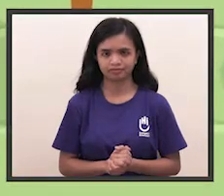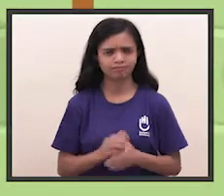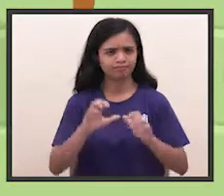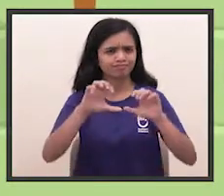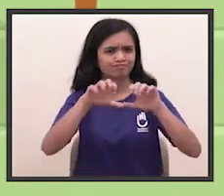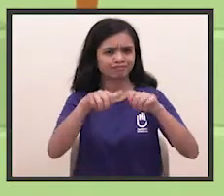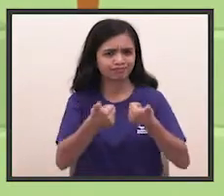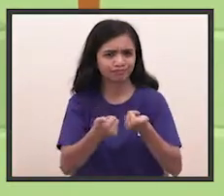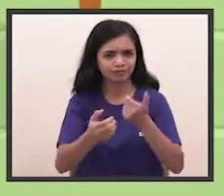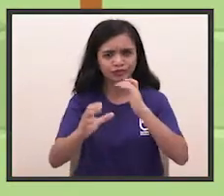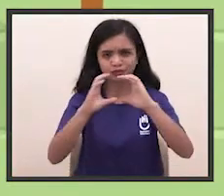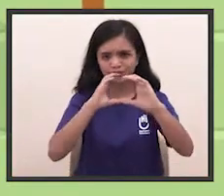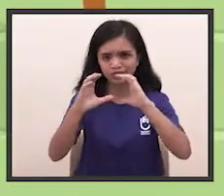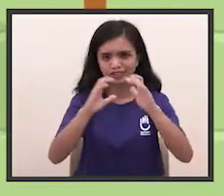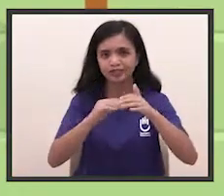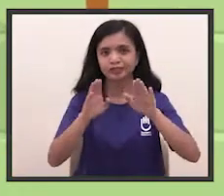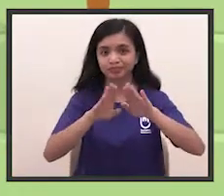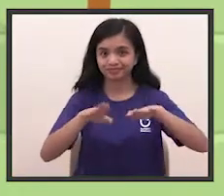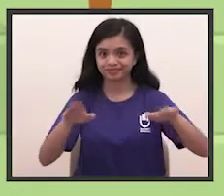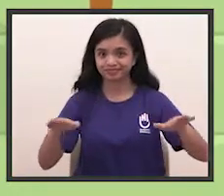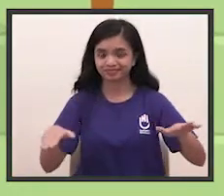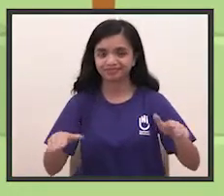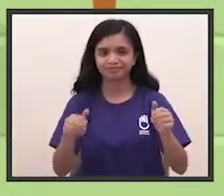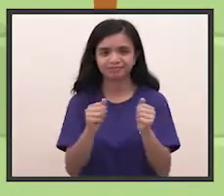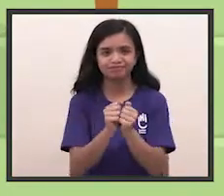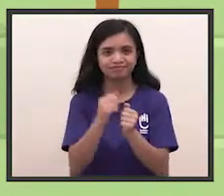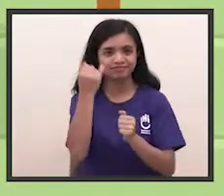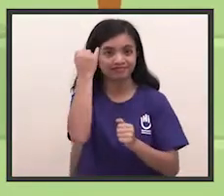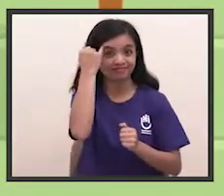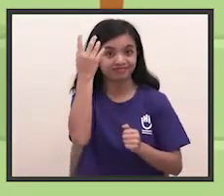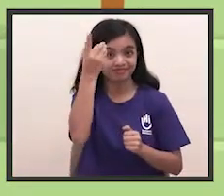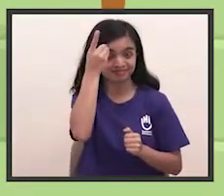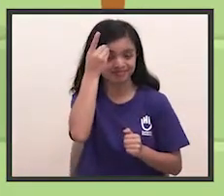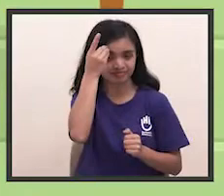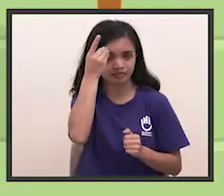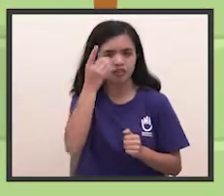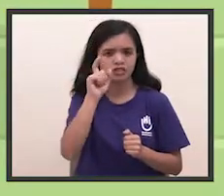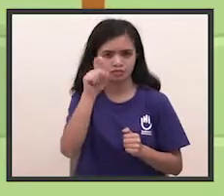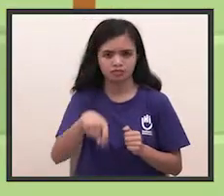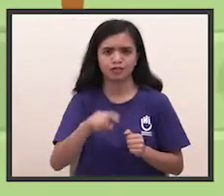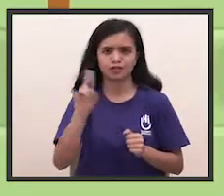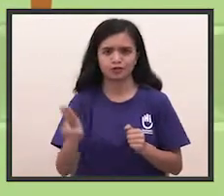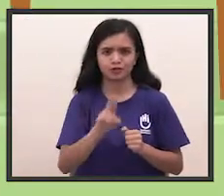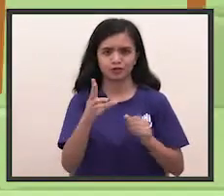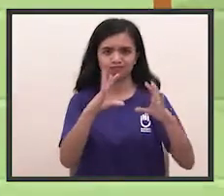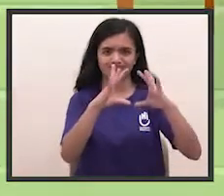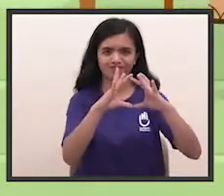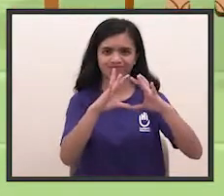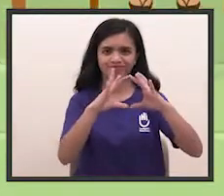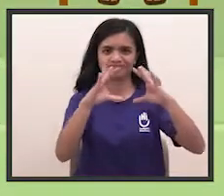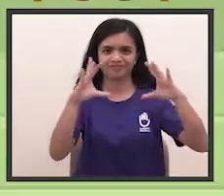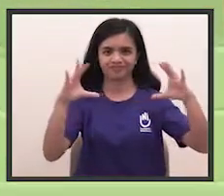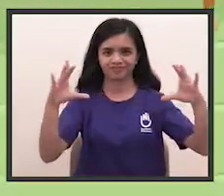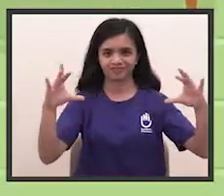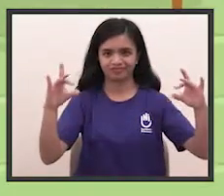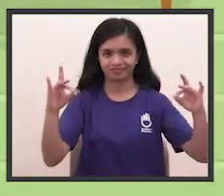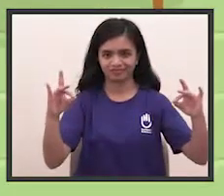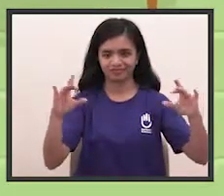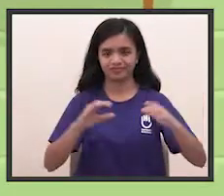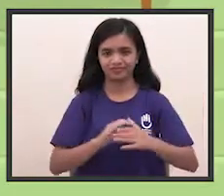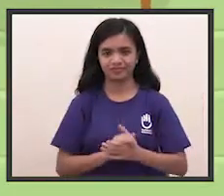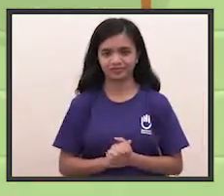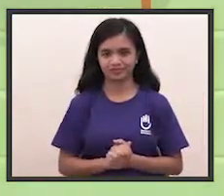Make use of communication cards to maximize learning and interaction for children with